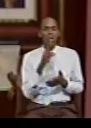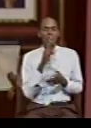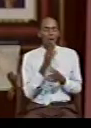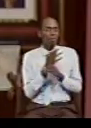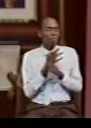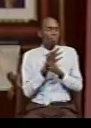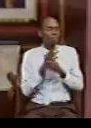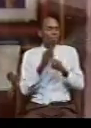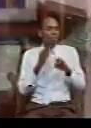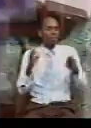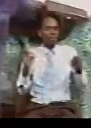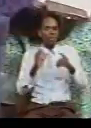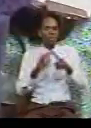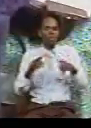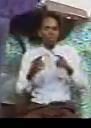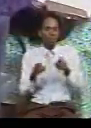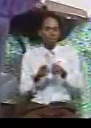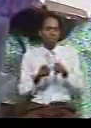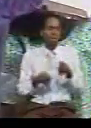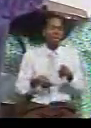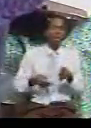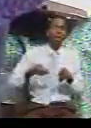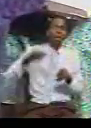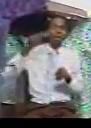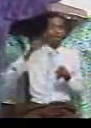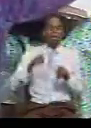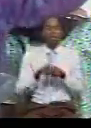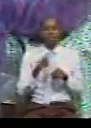as high as you want to go.